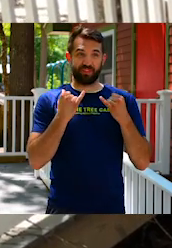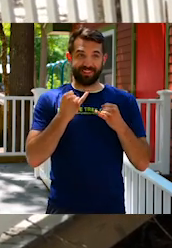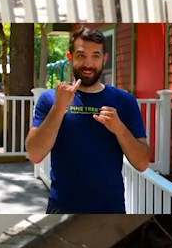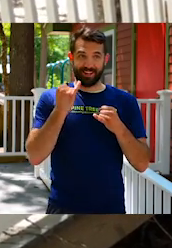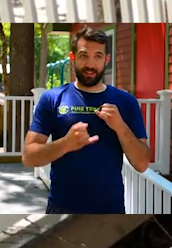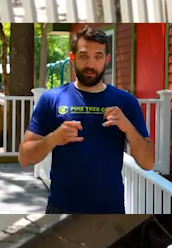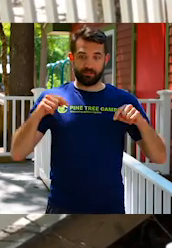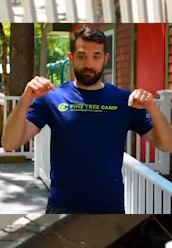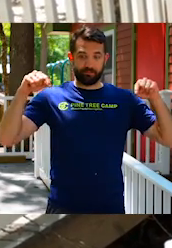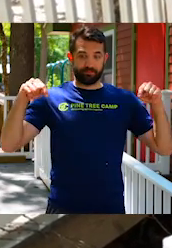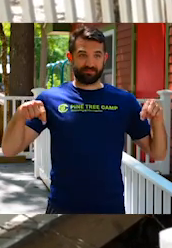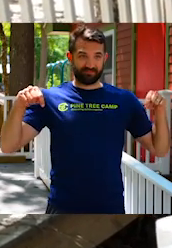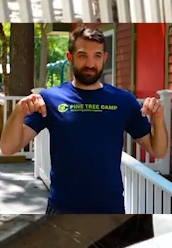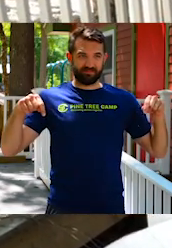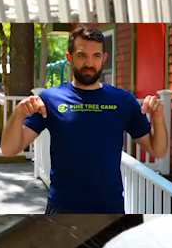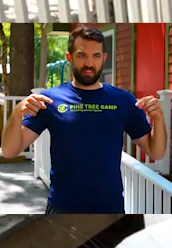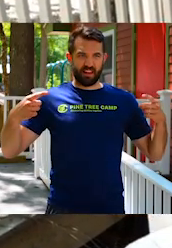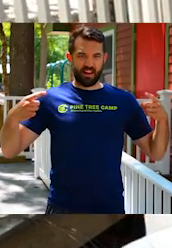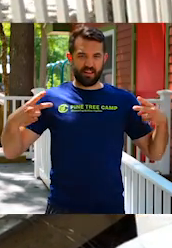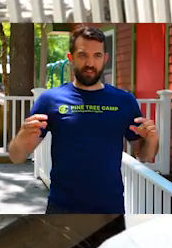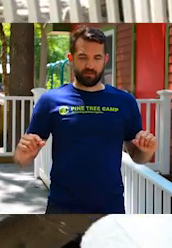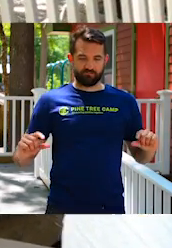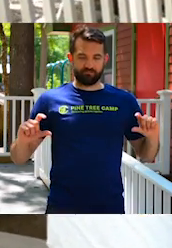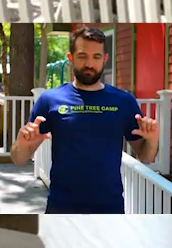them about halfway with water.